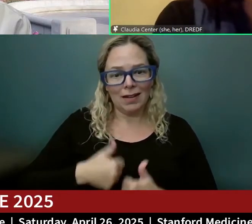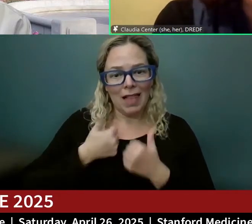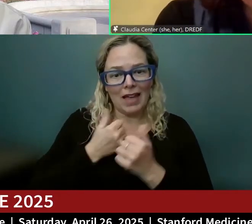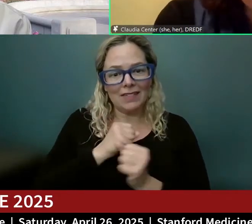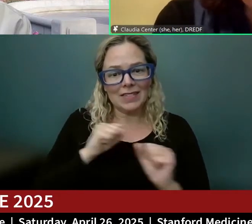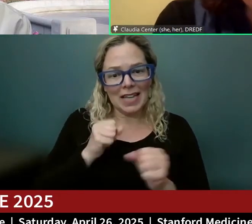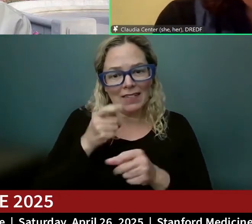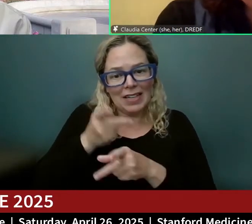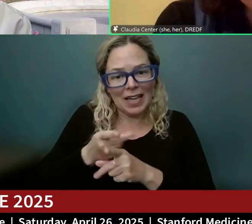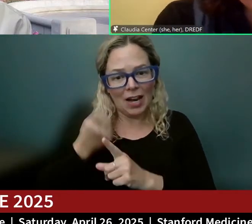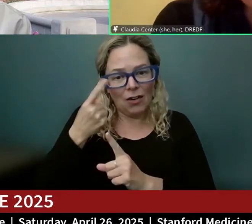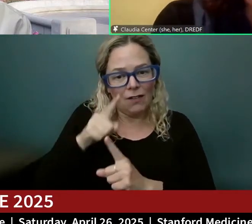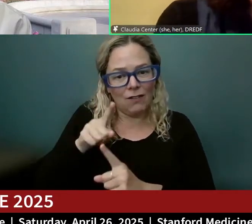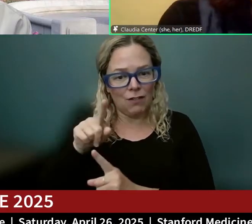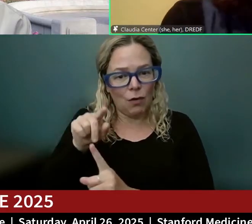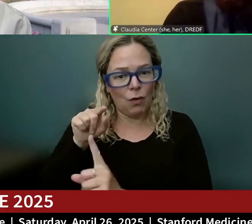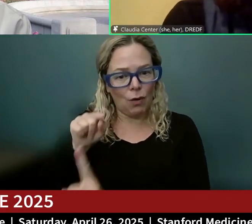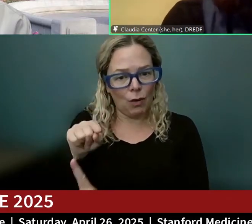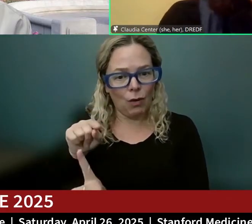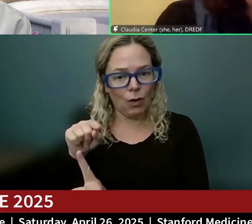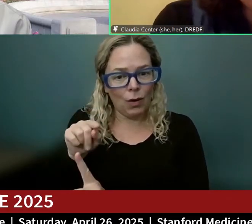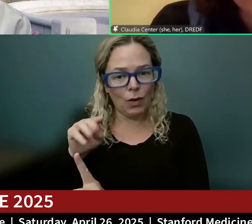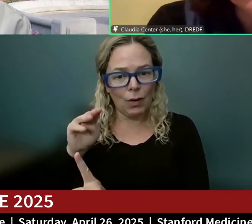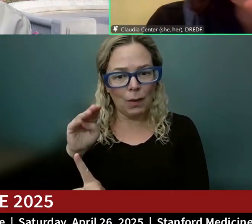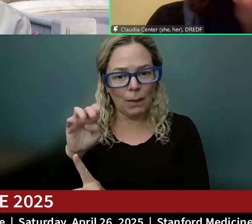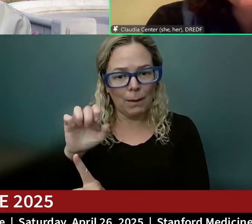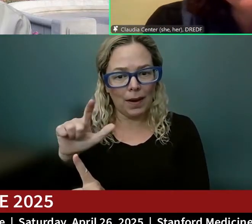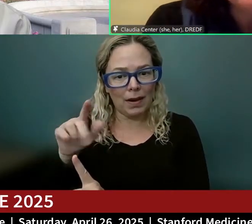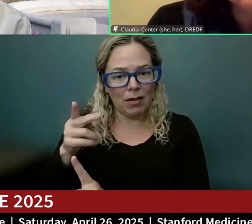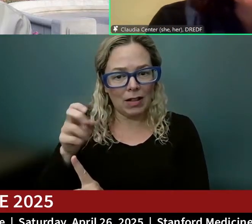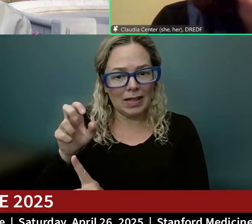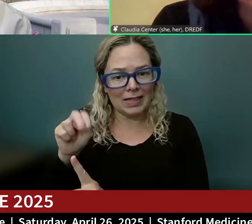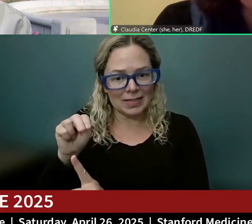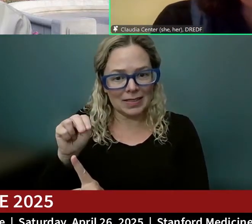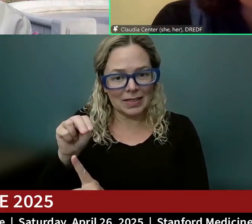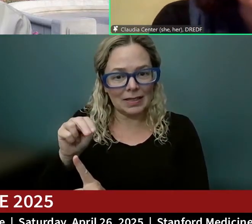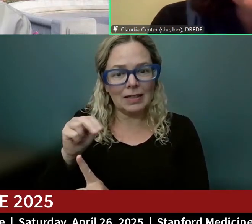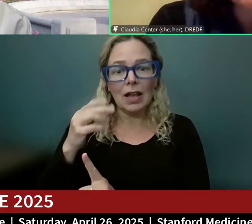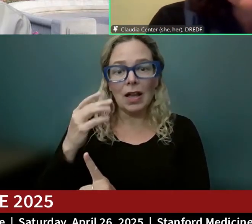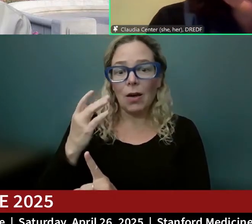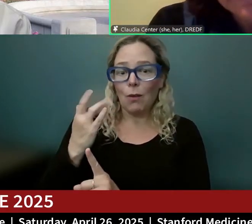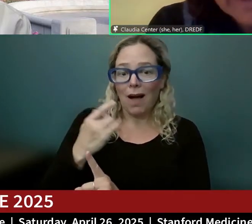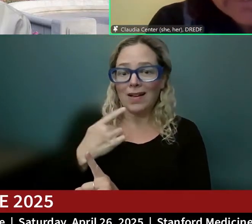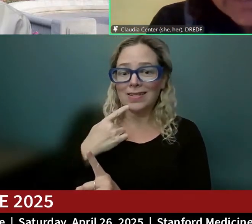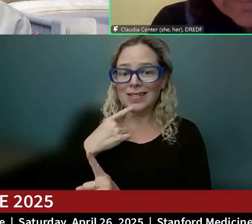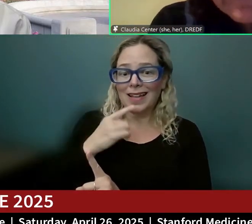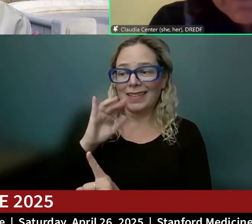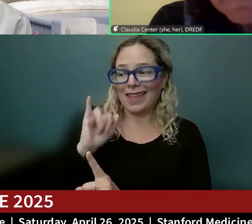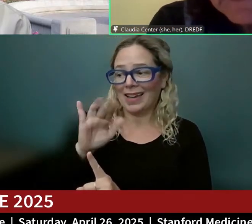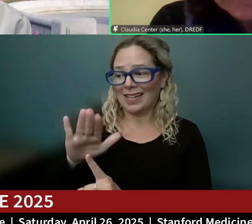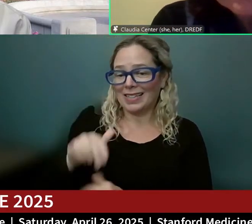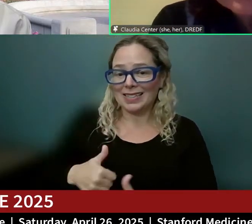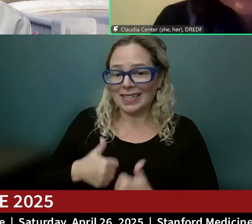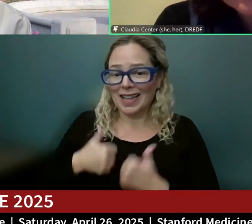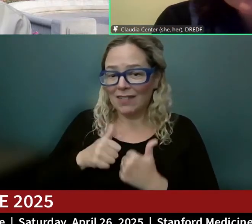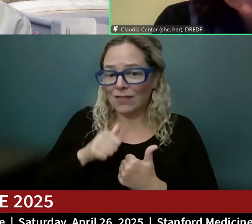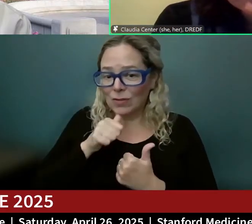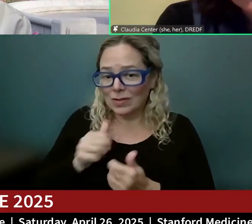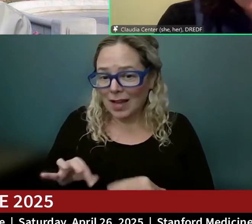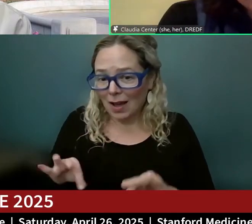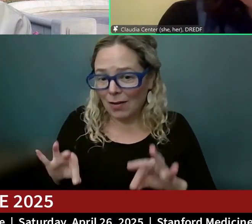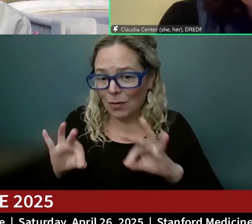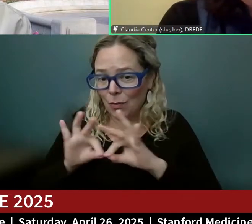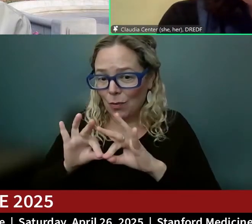your stereotype that his life was not worth saving based on his pre-existing disabilities. And